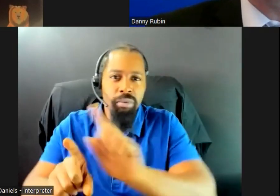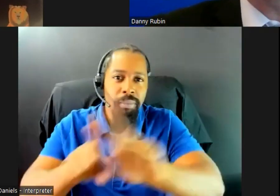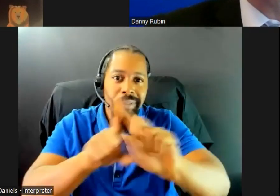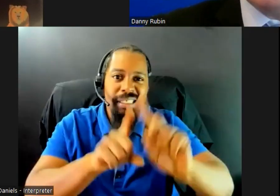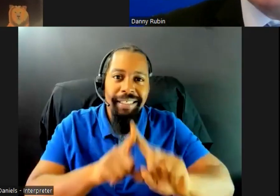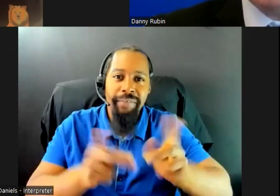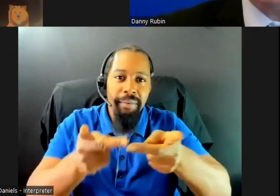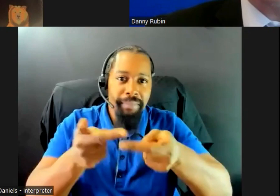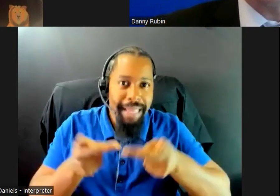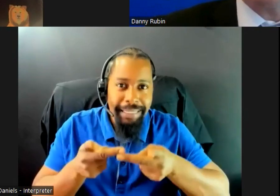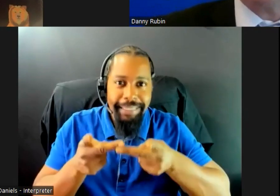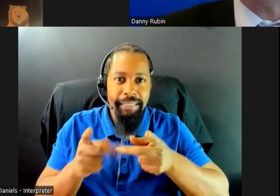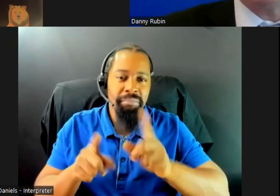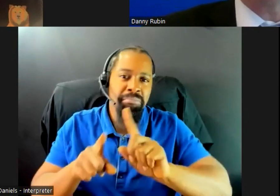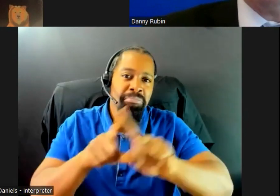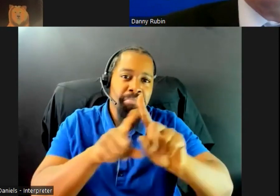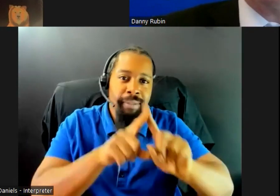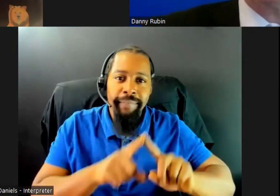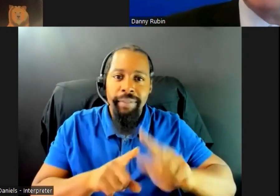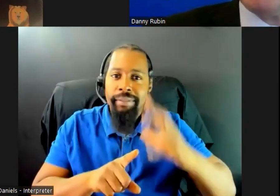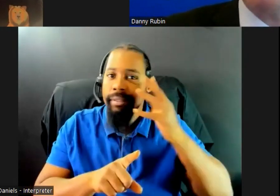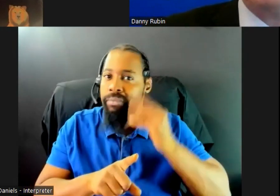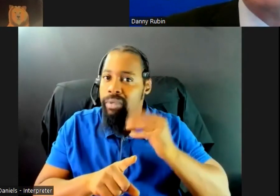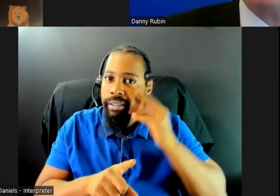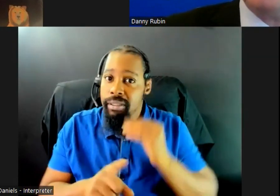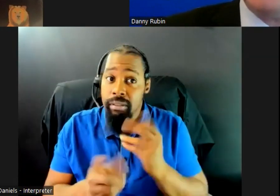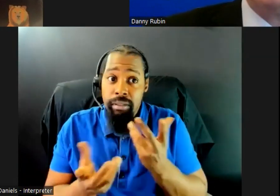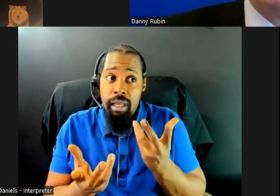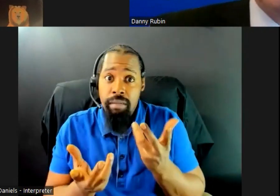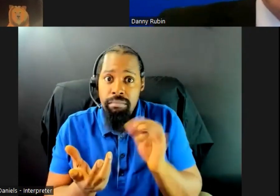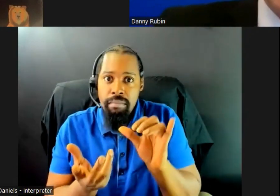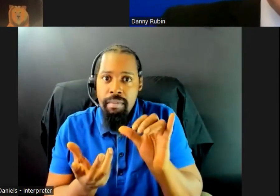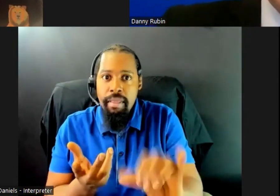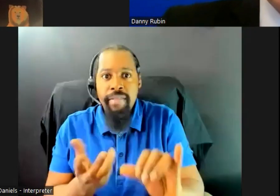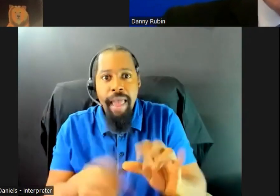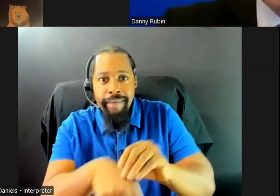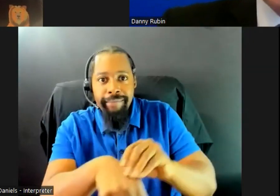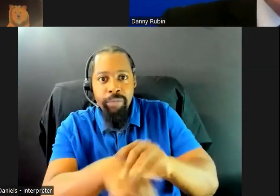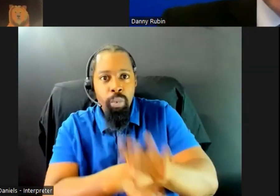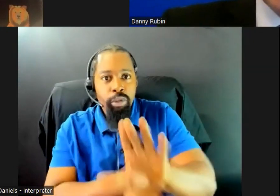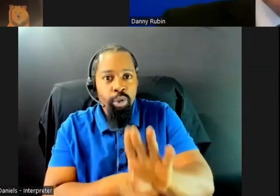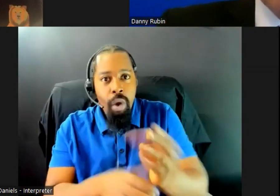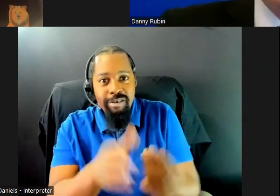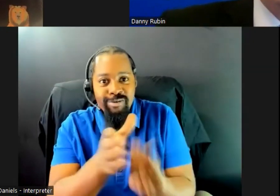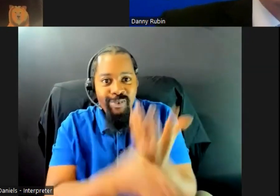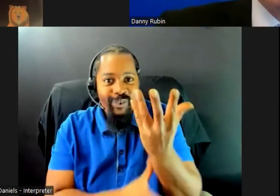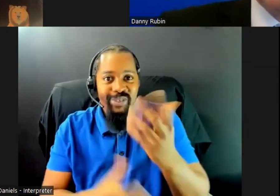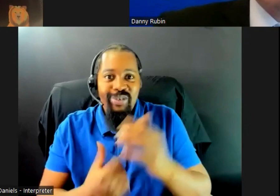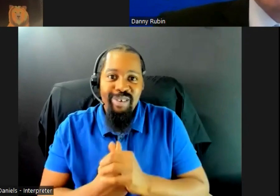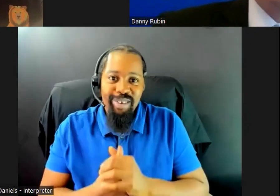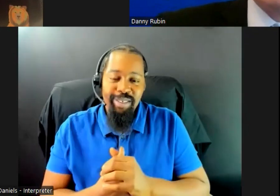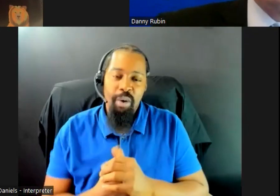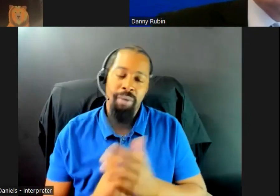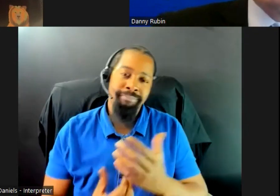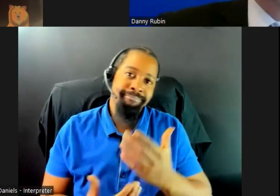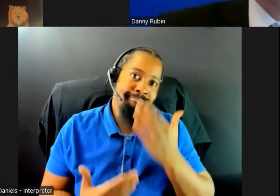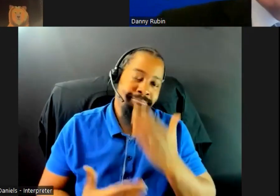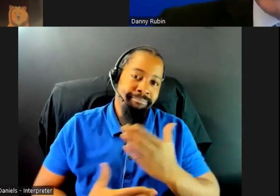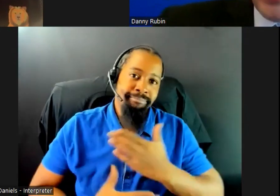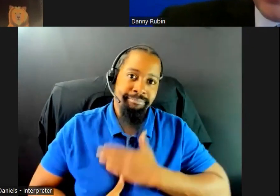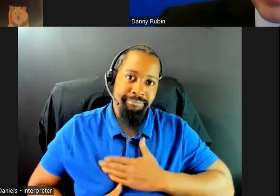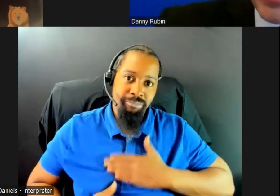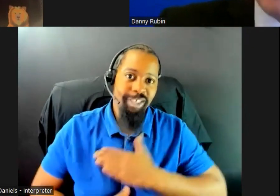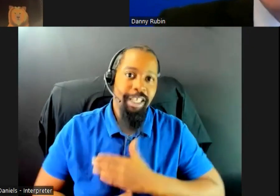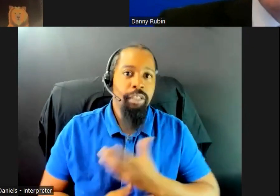situations. And that's where you grew. So I really am glad that you took students through that. And